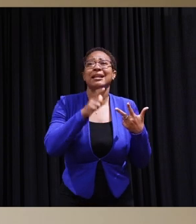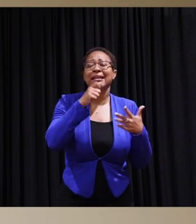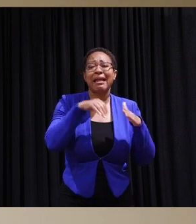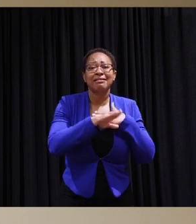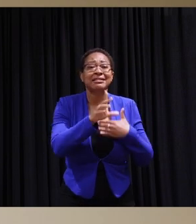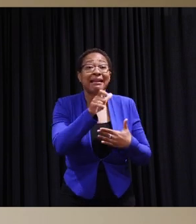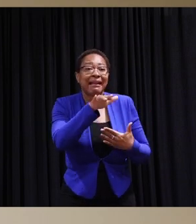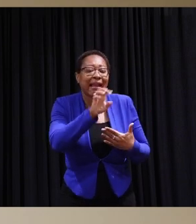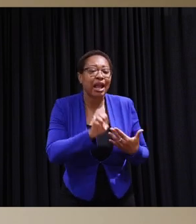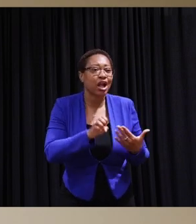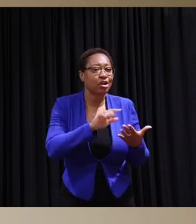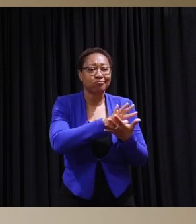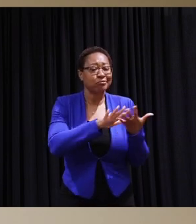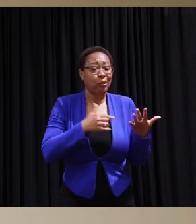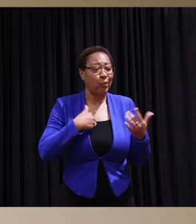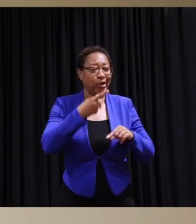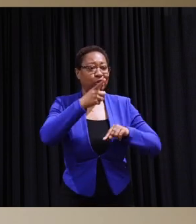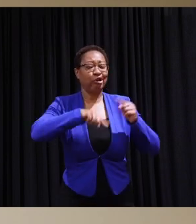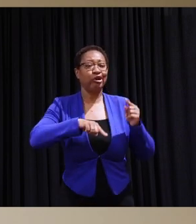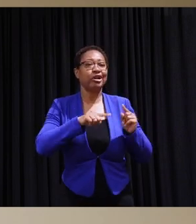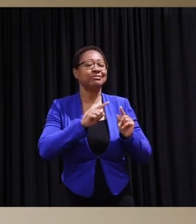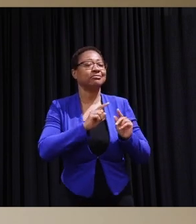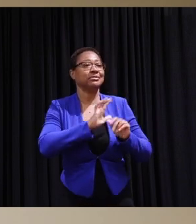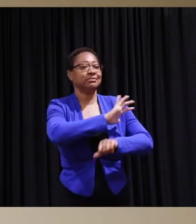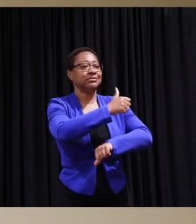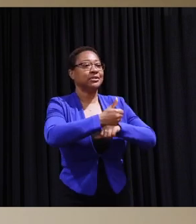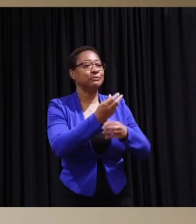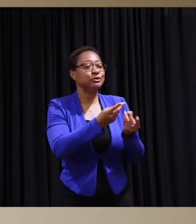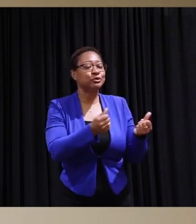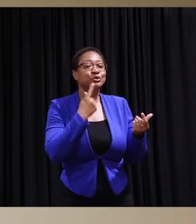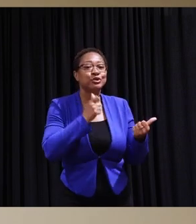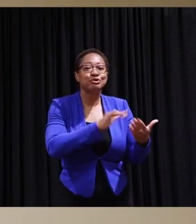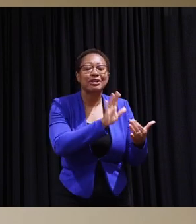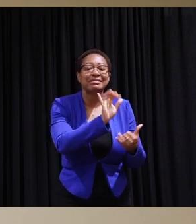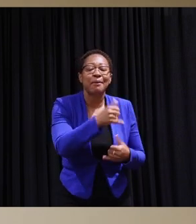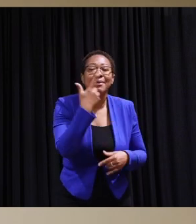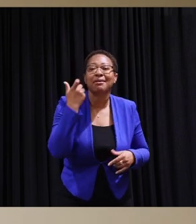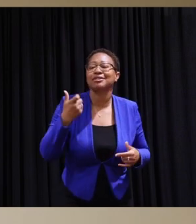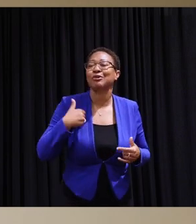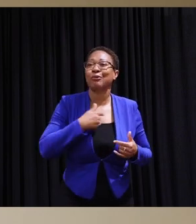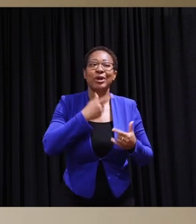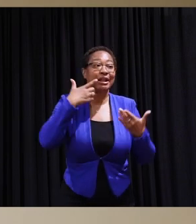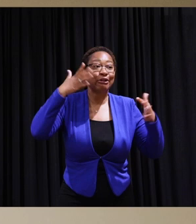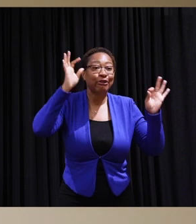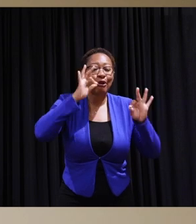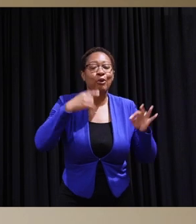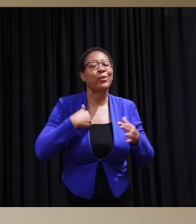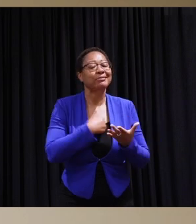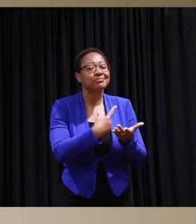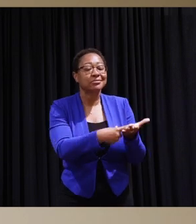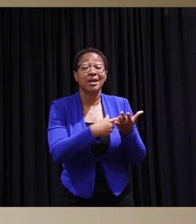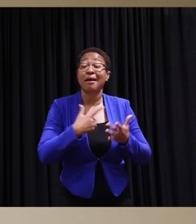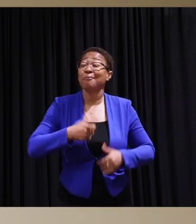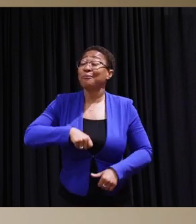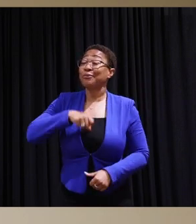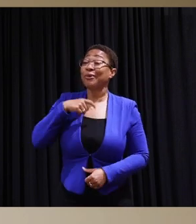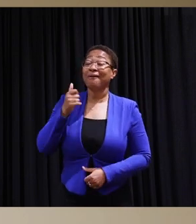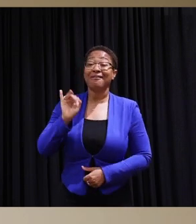to care, then we couldn't have put solutions in place to help address that. And I'm very proud that the state of